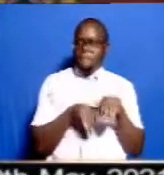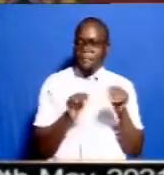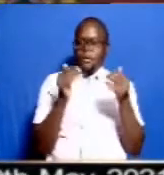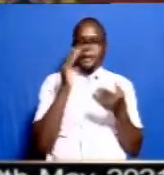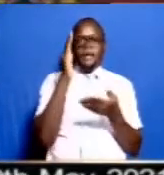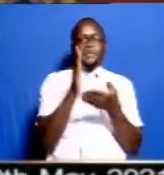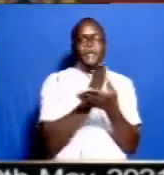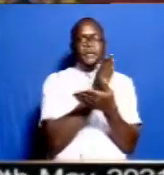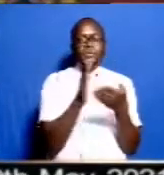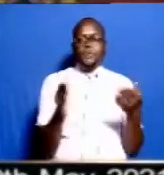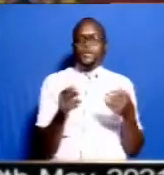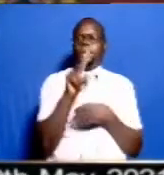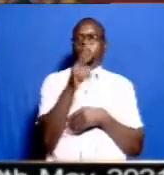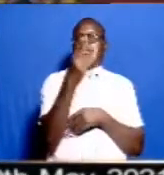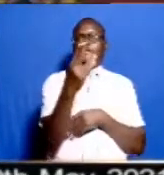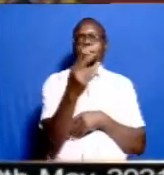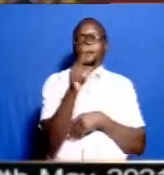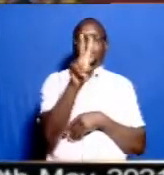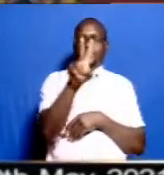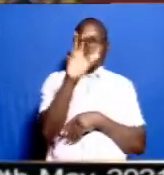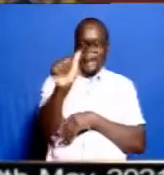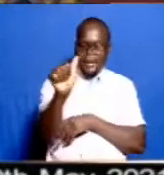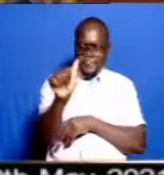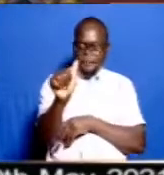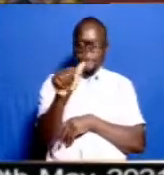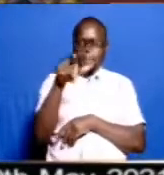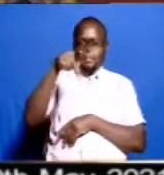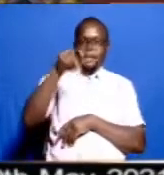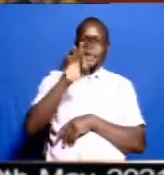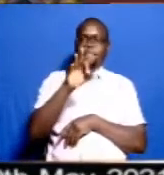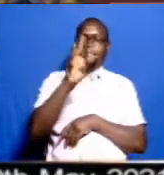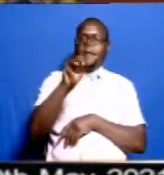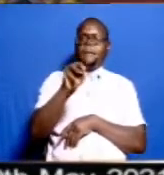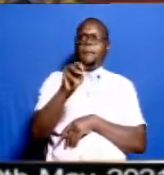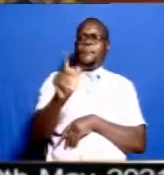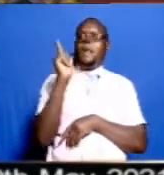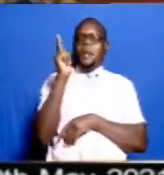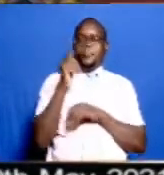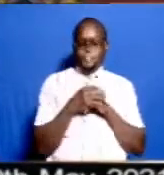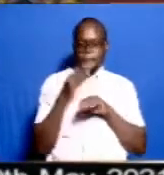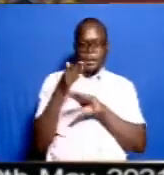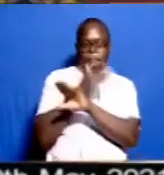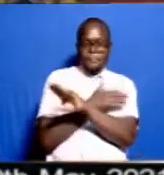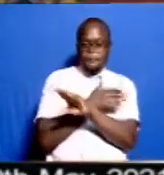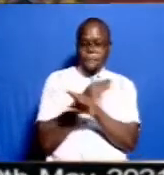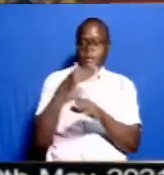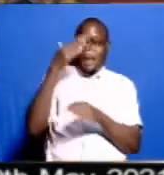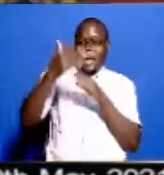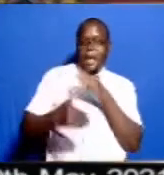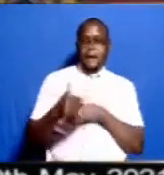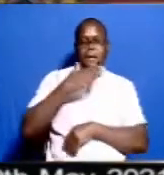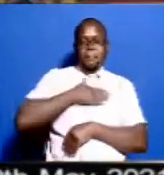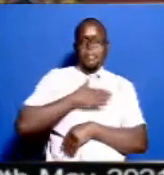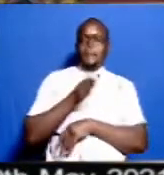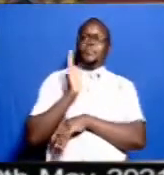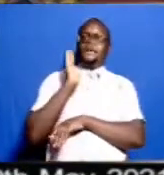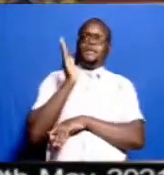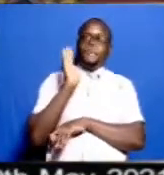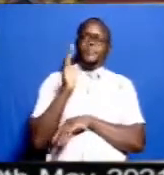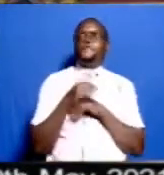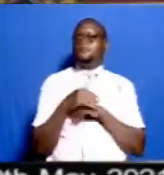Section 24(2)(a) of the PFM Act. Madam Speaker, before I conclude, let me just